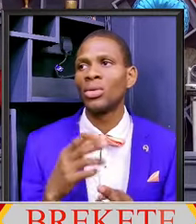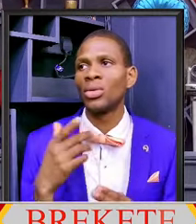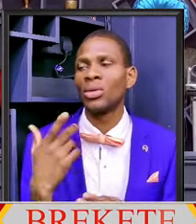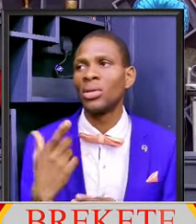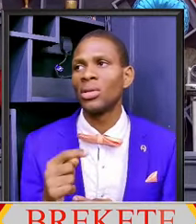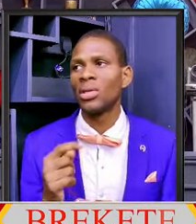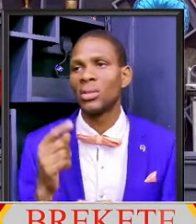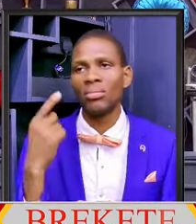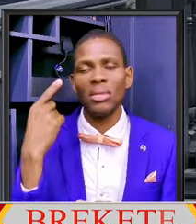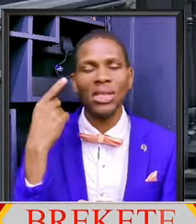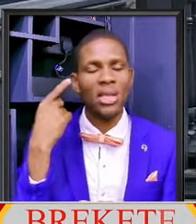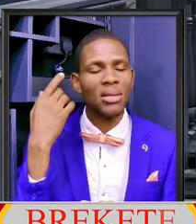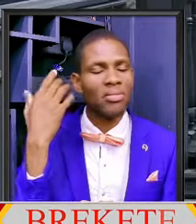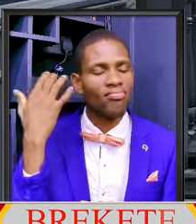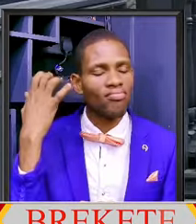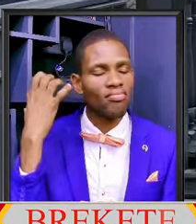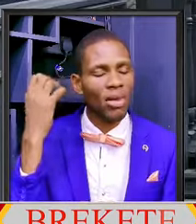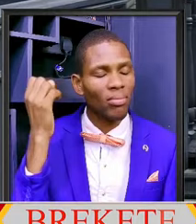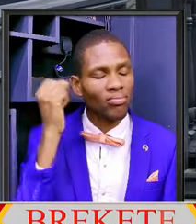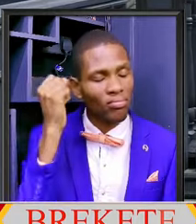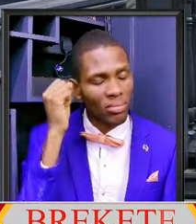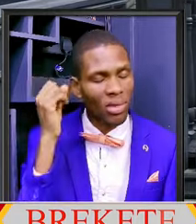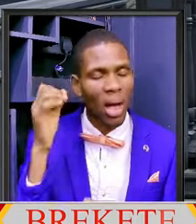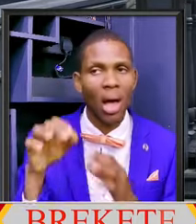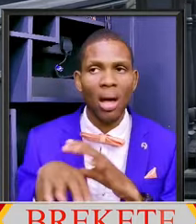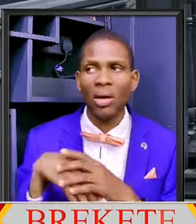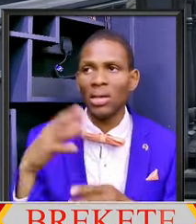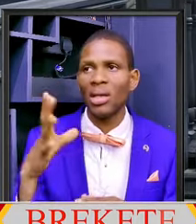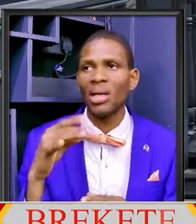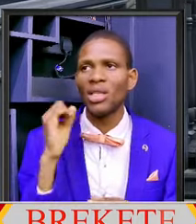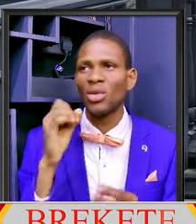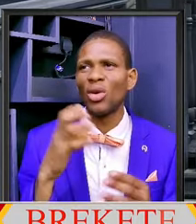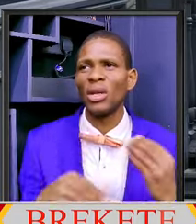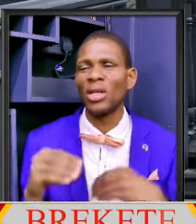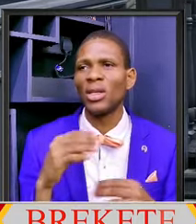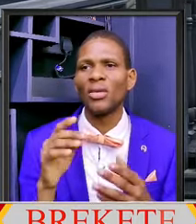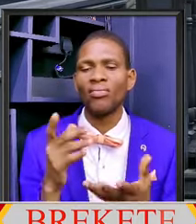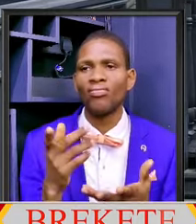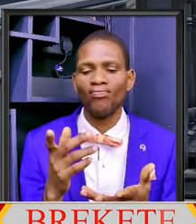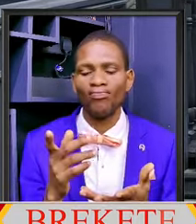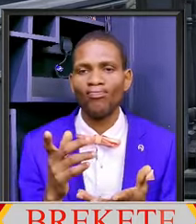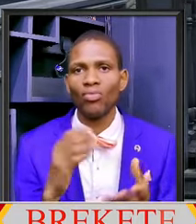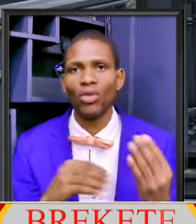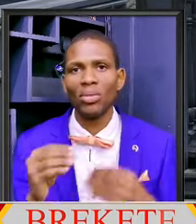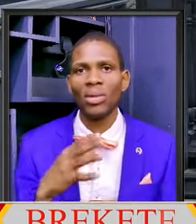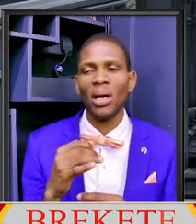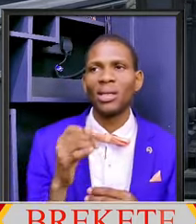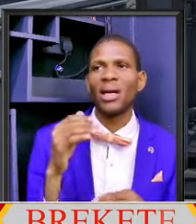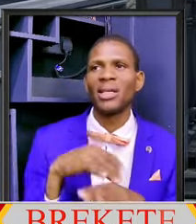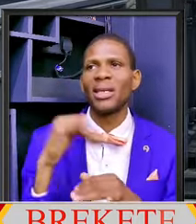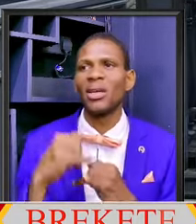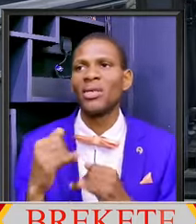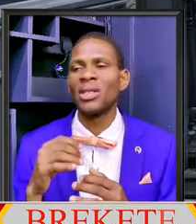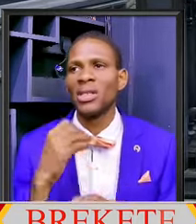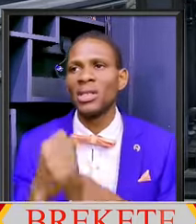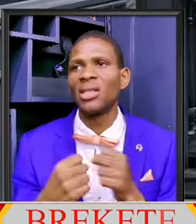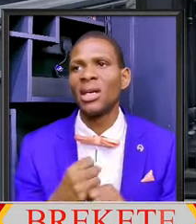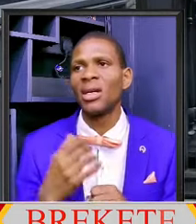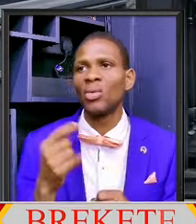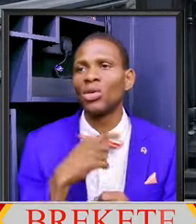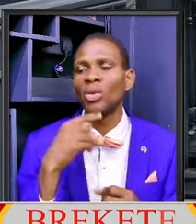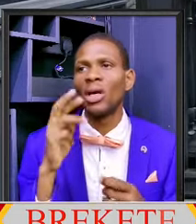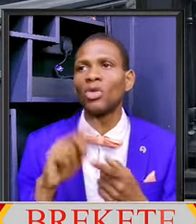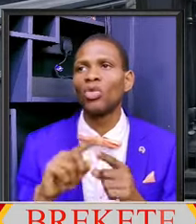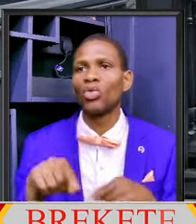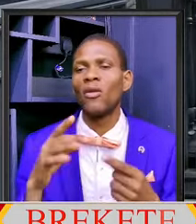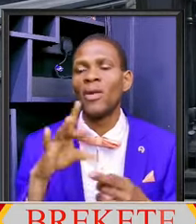they echo. Now, do my say she they collect contribution, and at the end of the year she go give them food stuff. You say may she go find the name